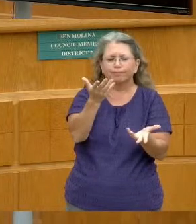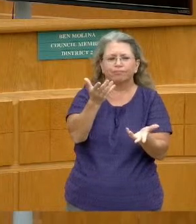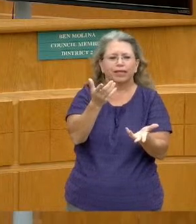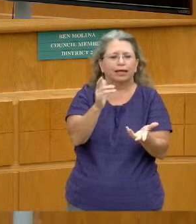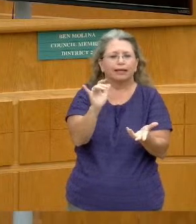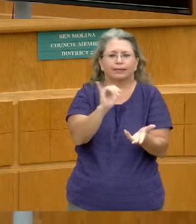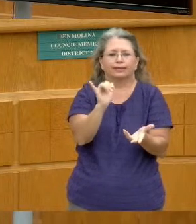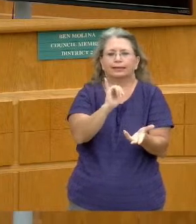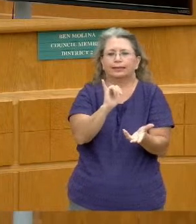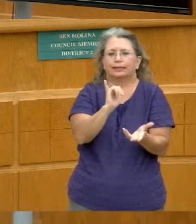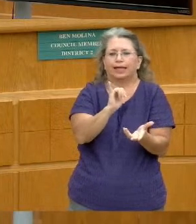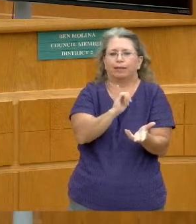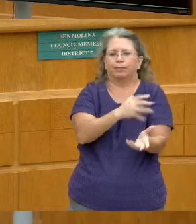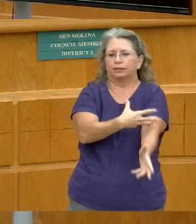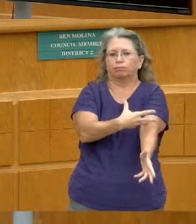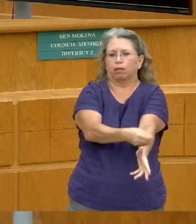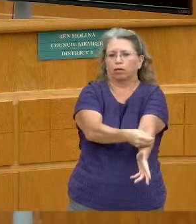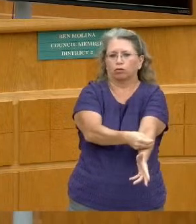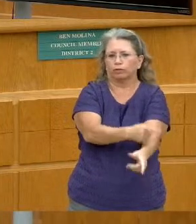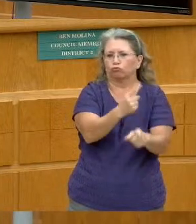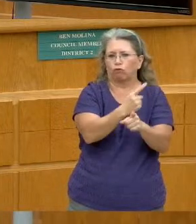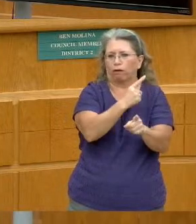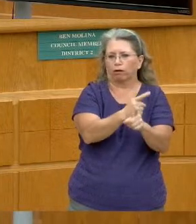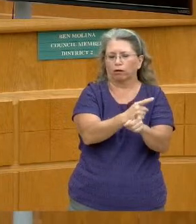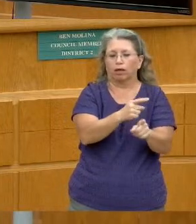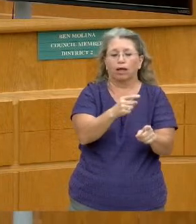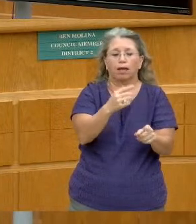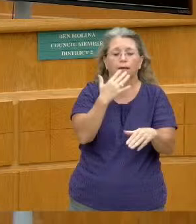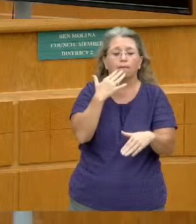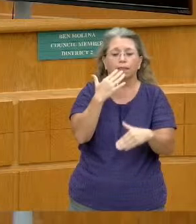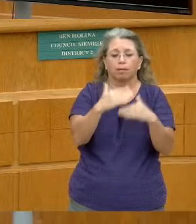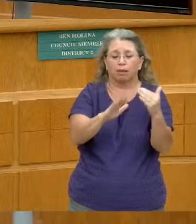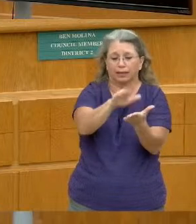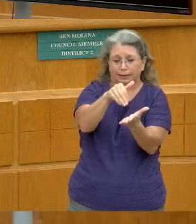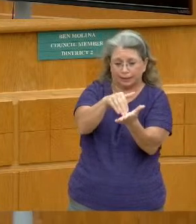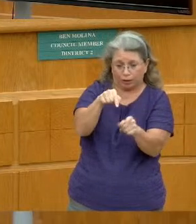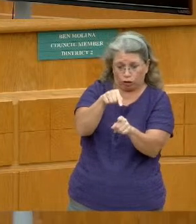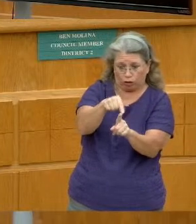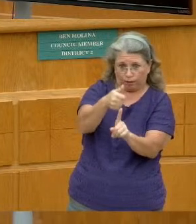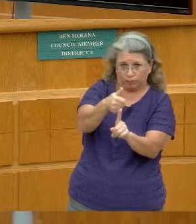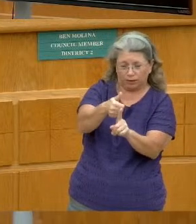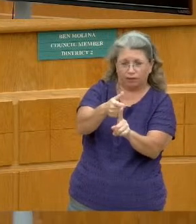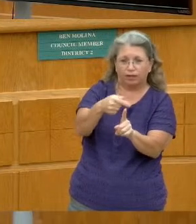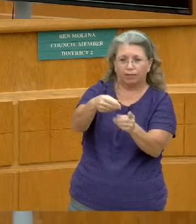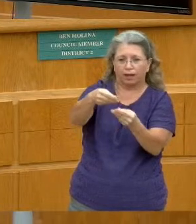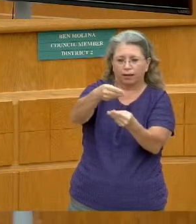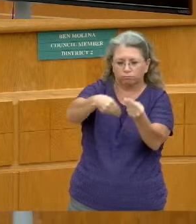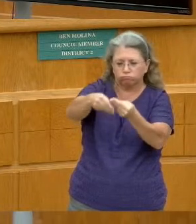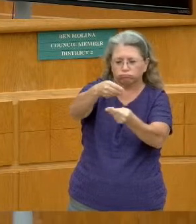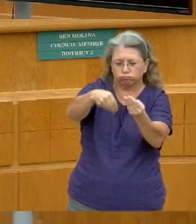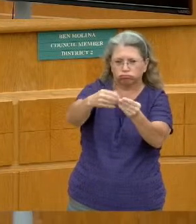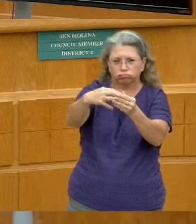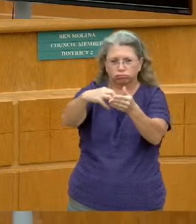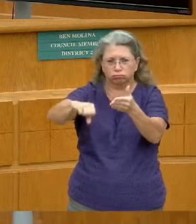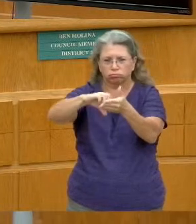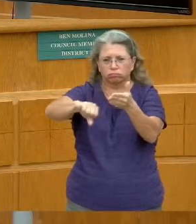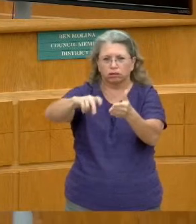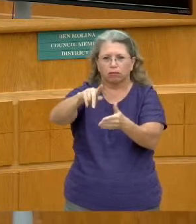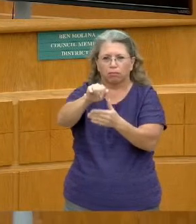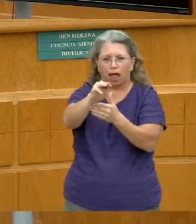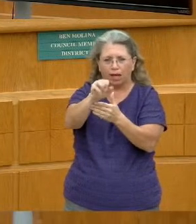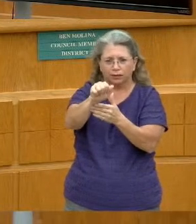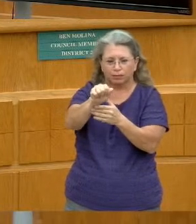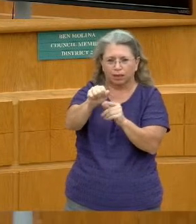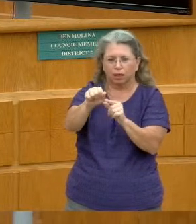blood. And then the blood bank does all the hard work of taking out and extracting that plasma. And then the doctors take it from there